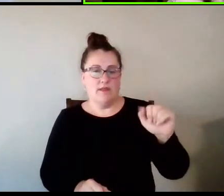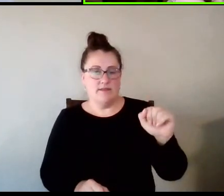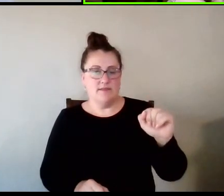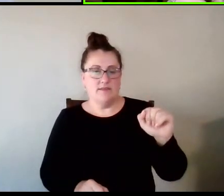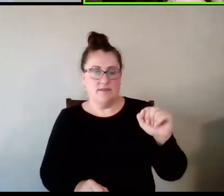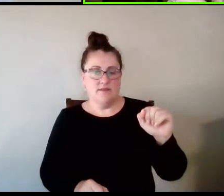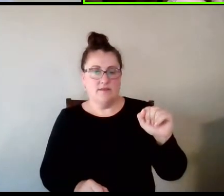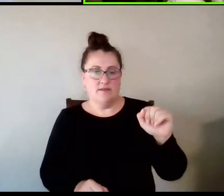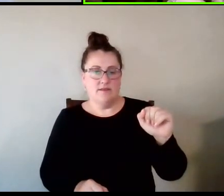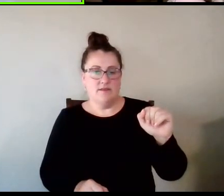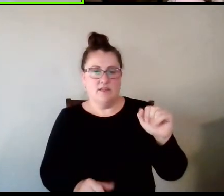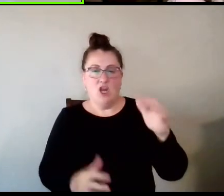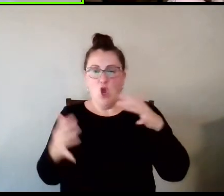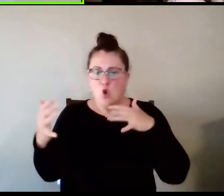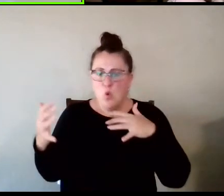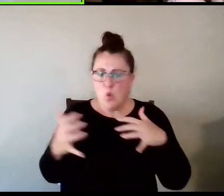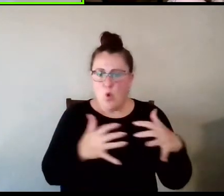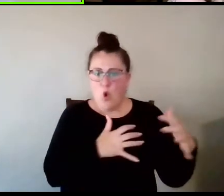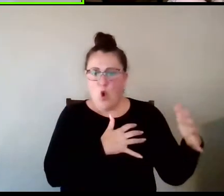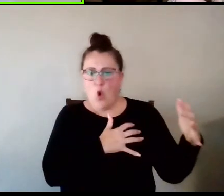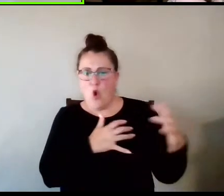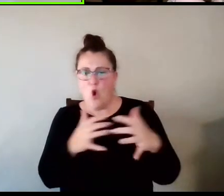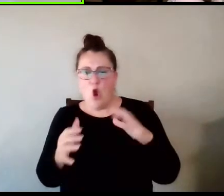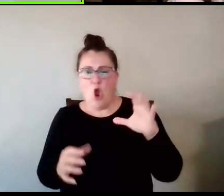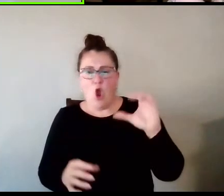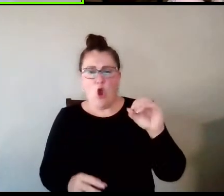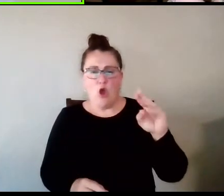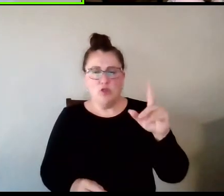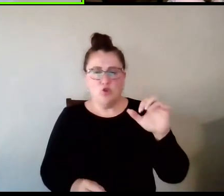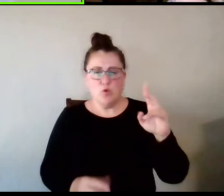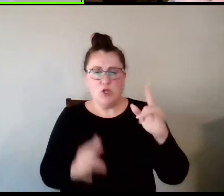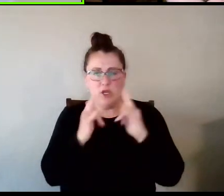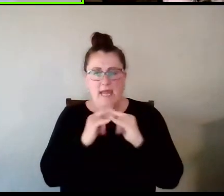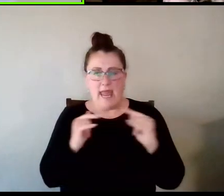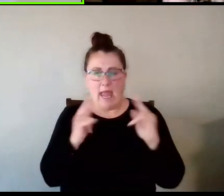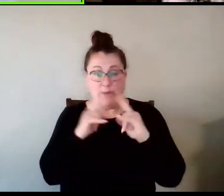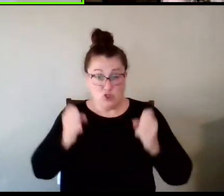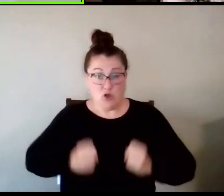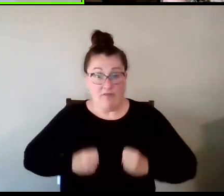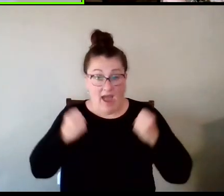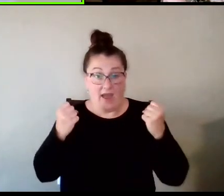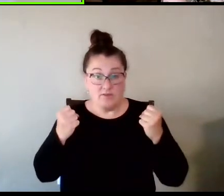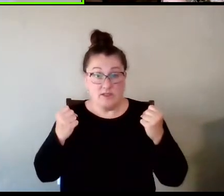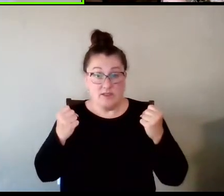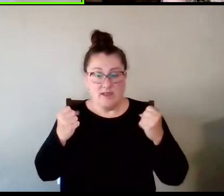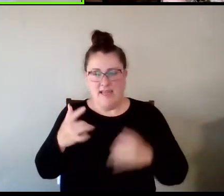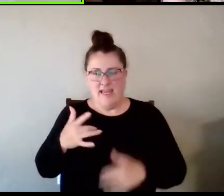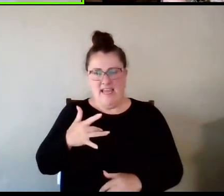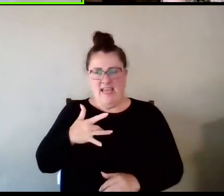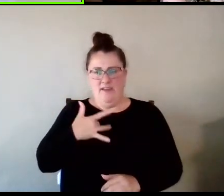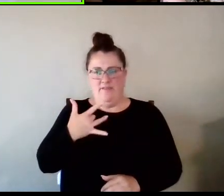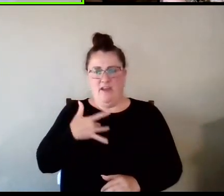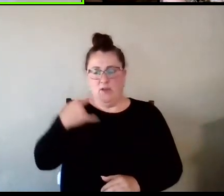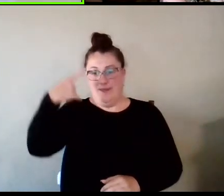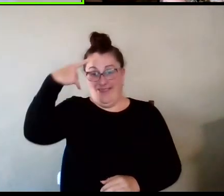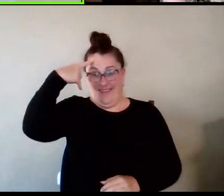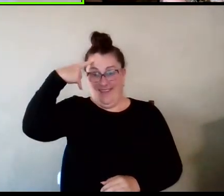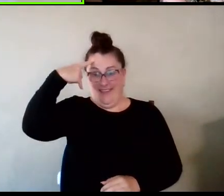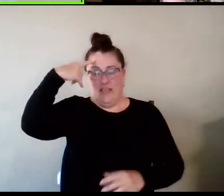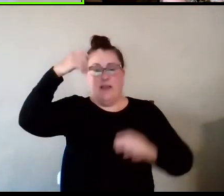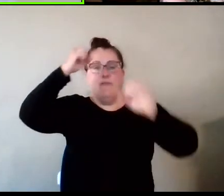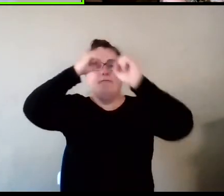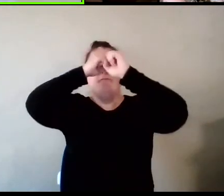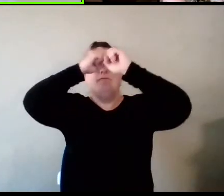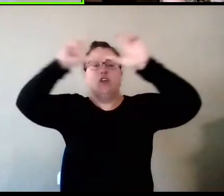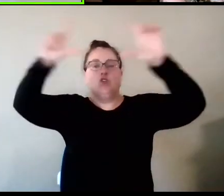you know, the war in a concentration camp and was able to survive because he felt, he was thinking, he was